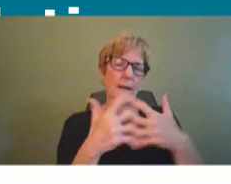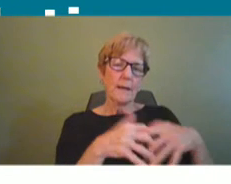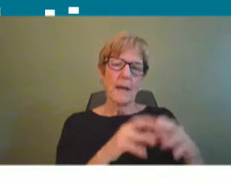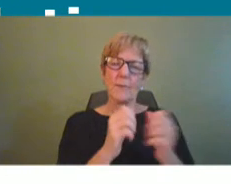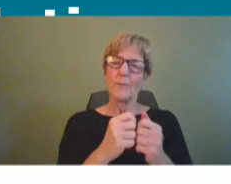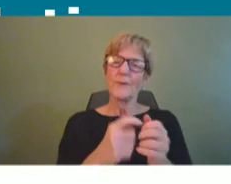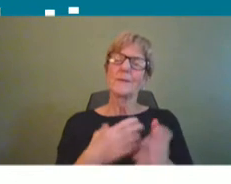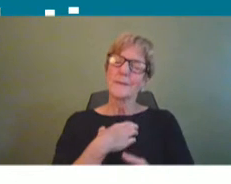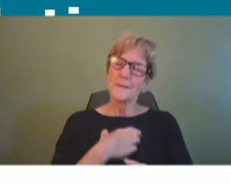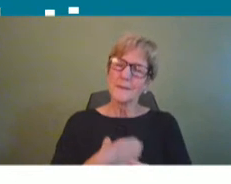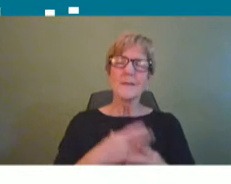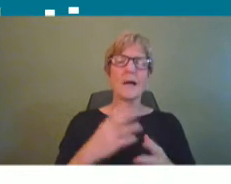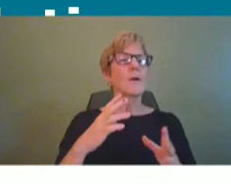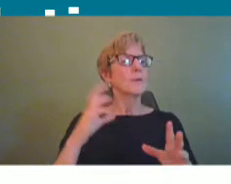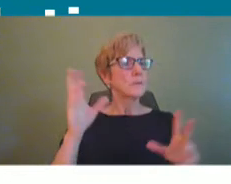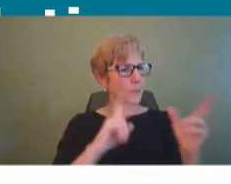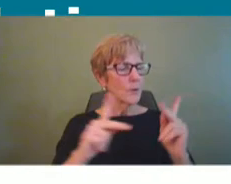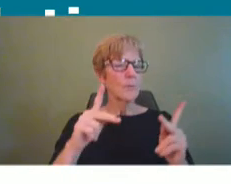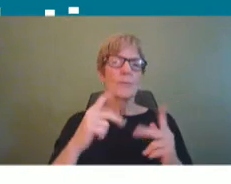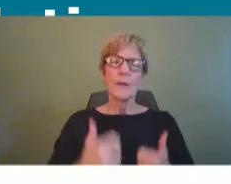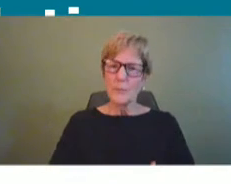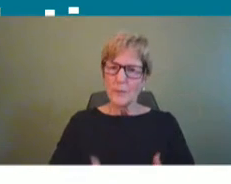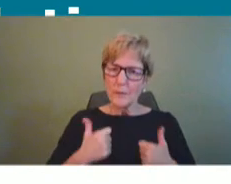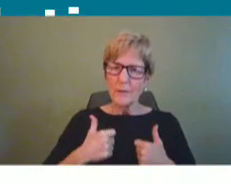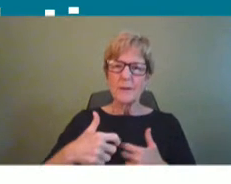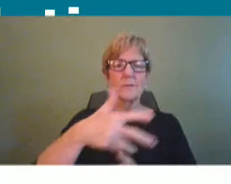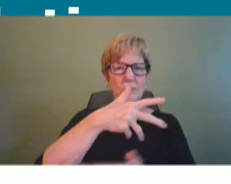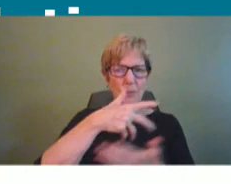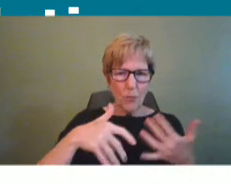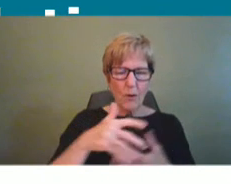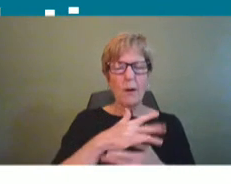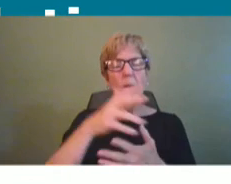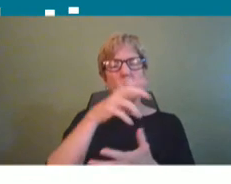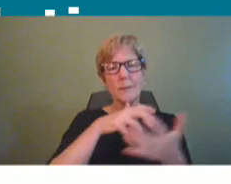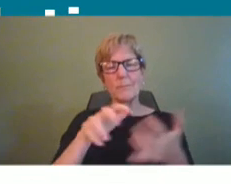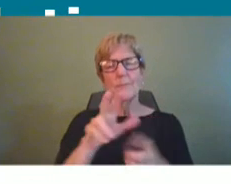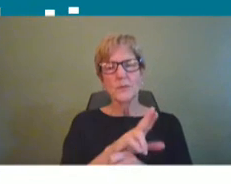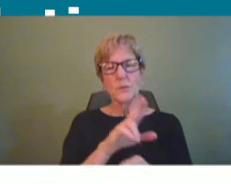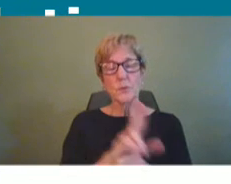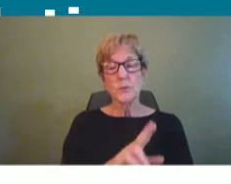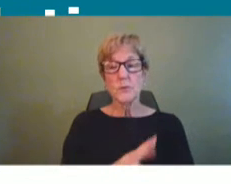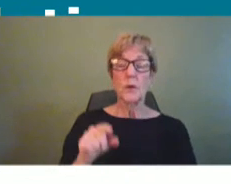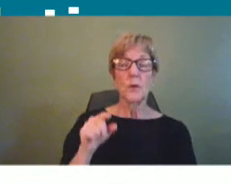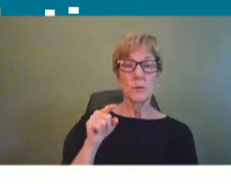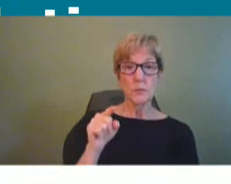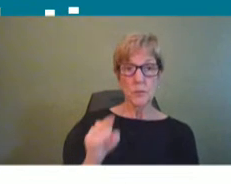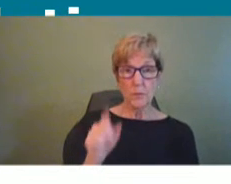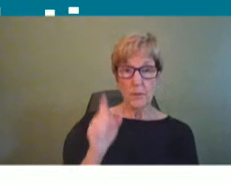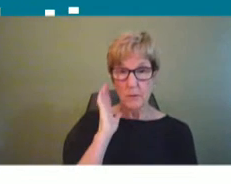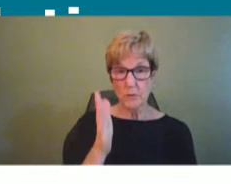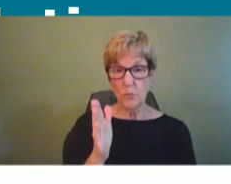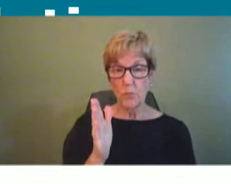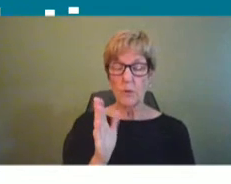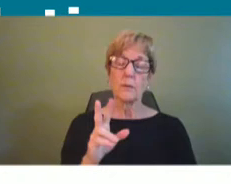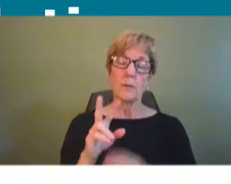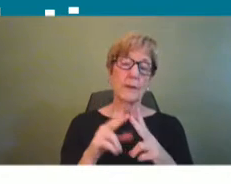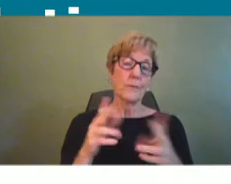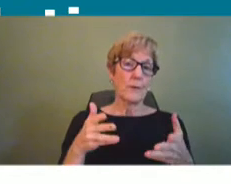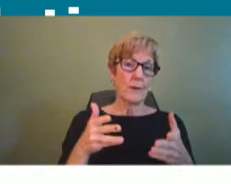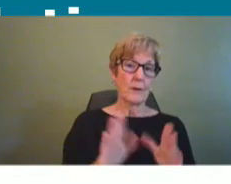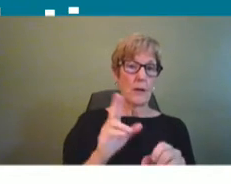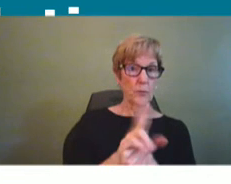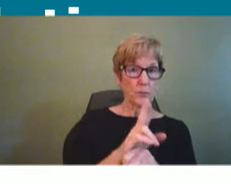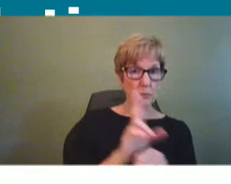pedestrian environment and mix of uses and so what this will do is either allow uses or